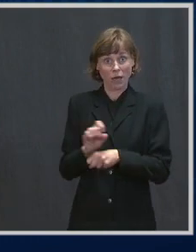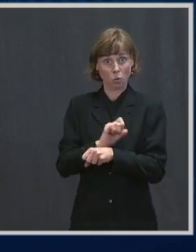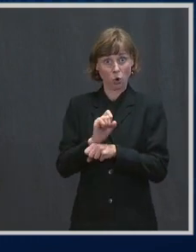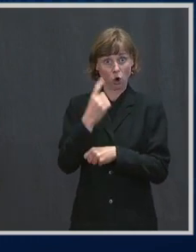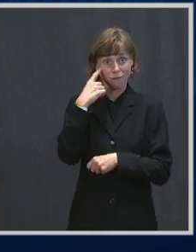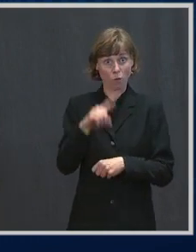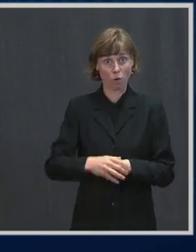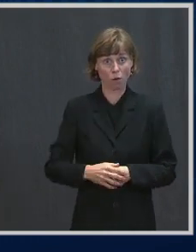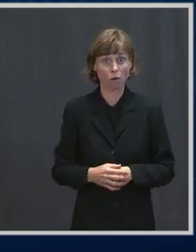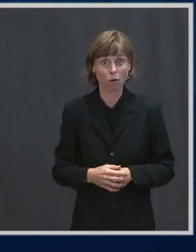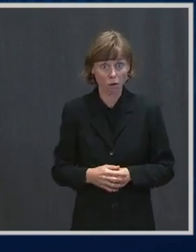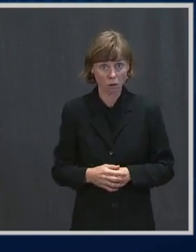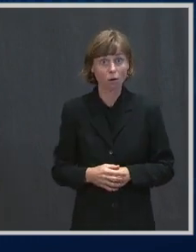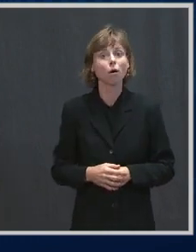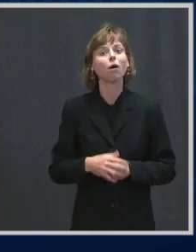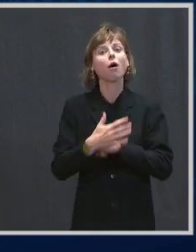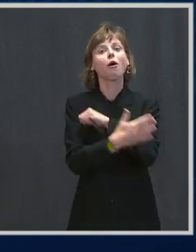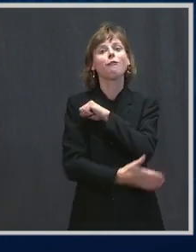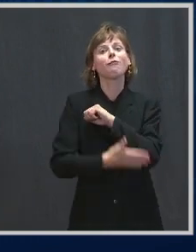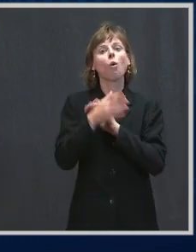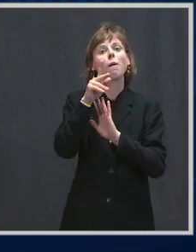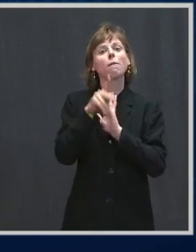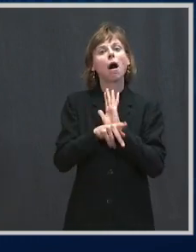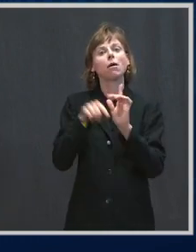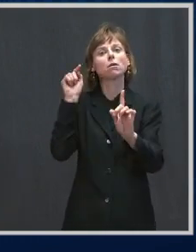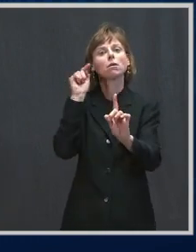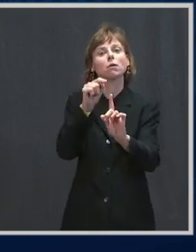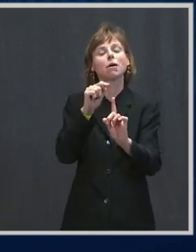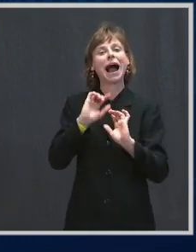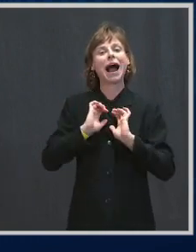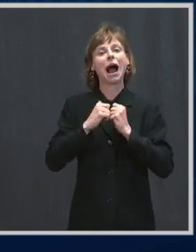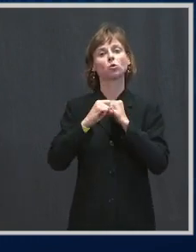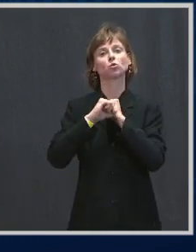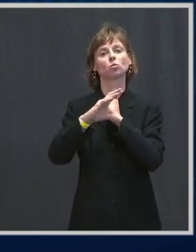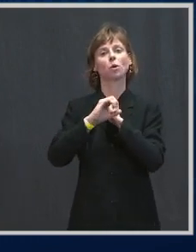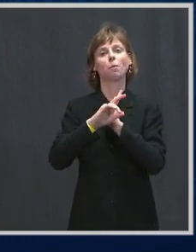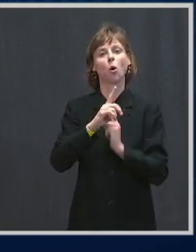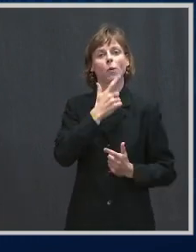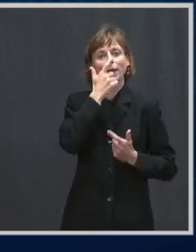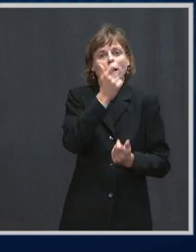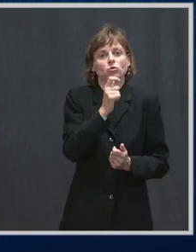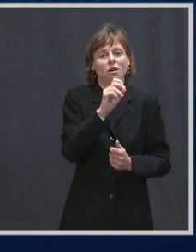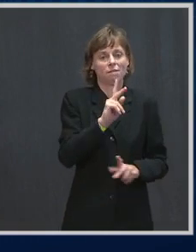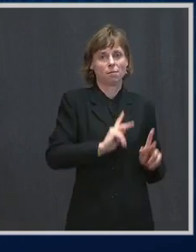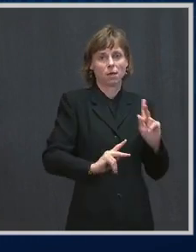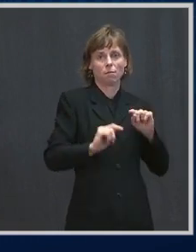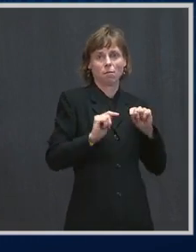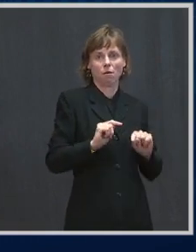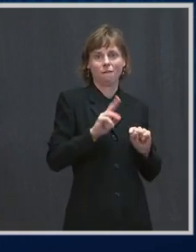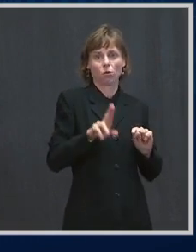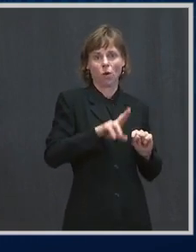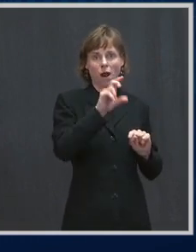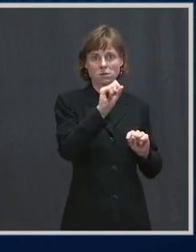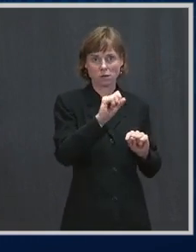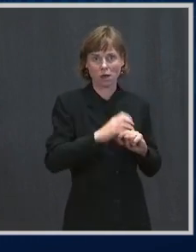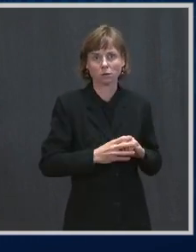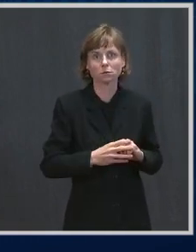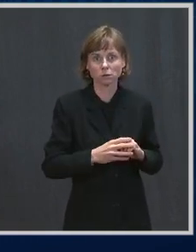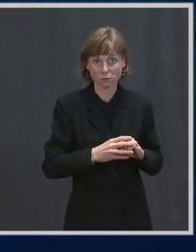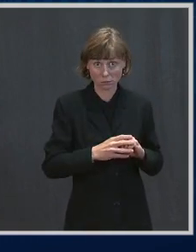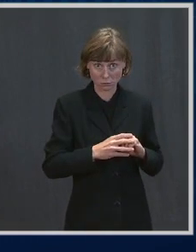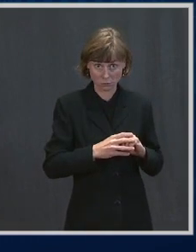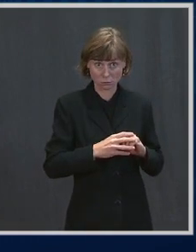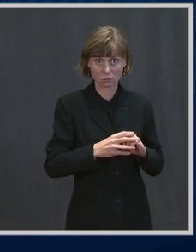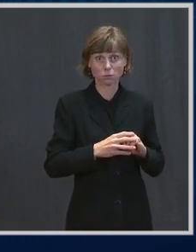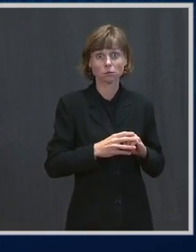And the foreign policy is about promoting the interest of the people of the United States when a rubric